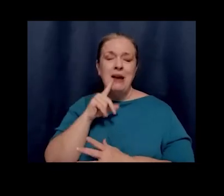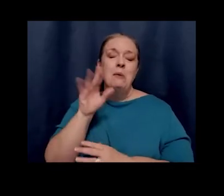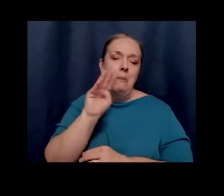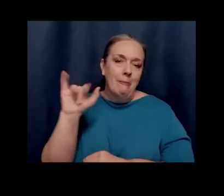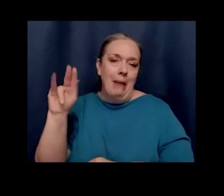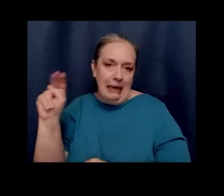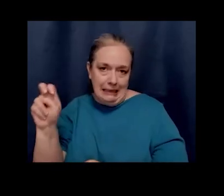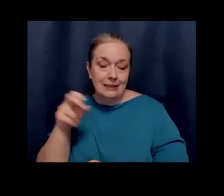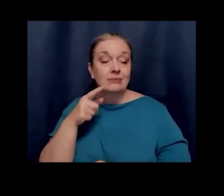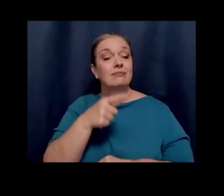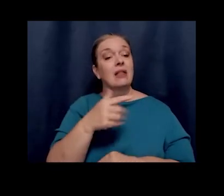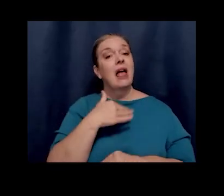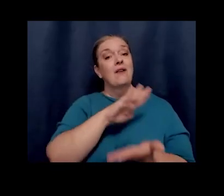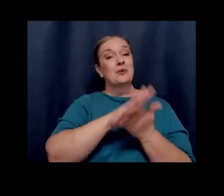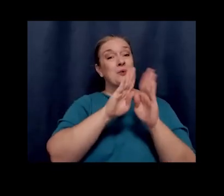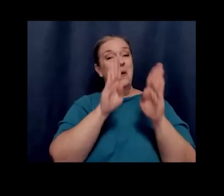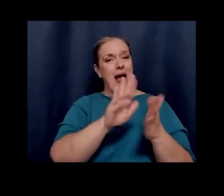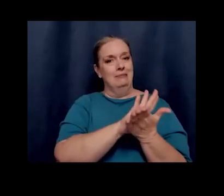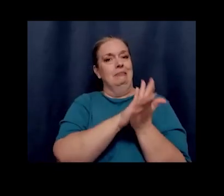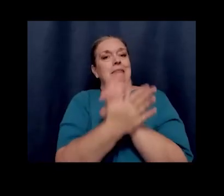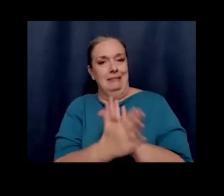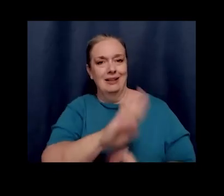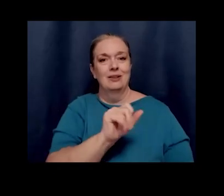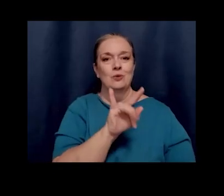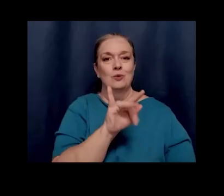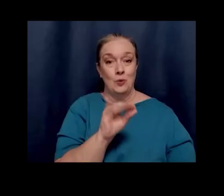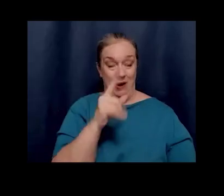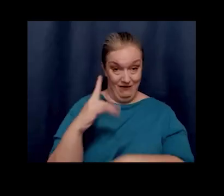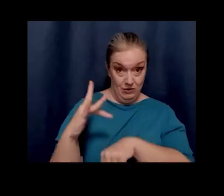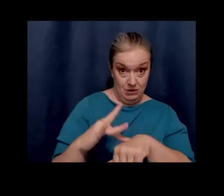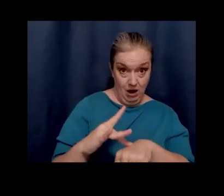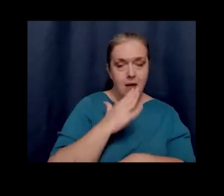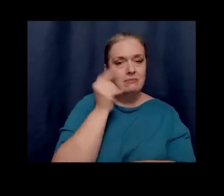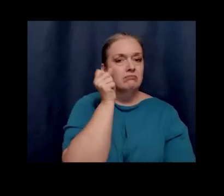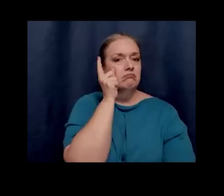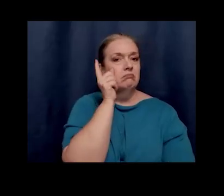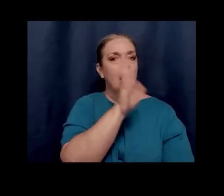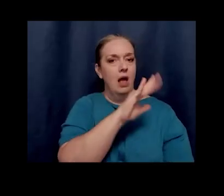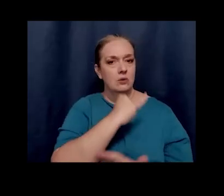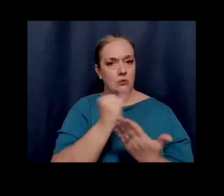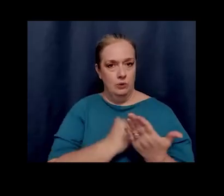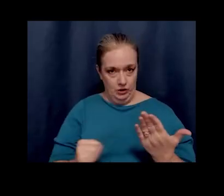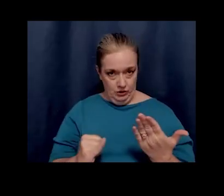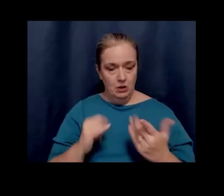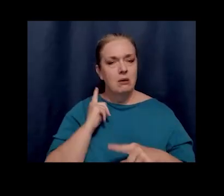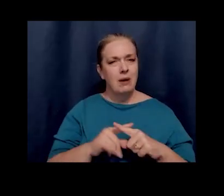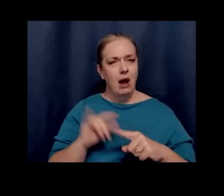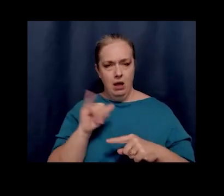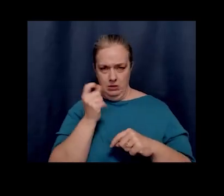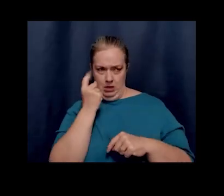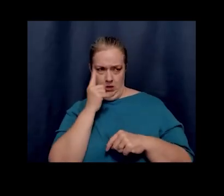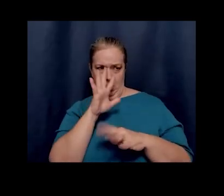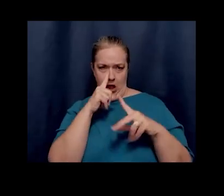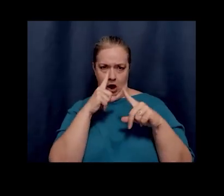converted schoolhouse turned studio, and to be there is to better understand the work, but also the complexities of